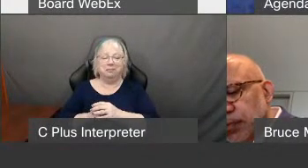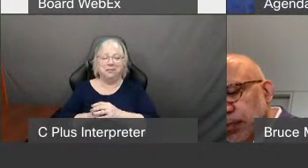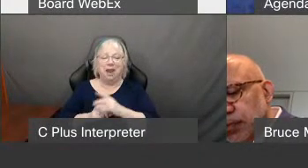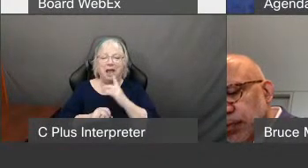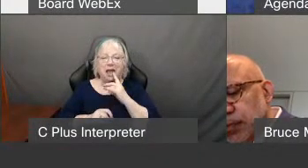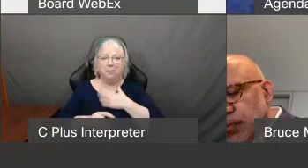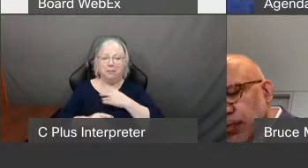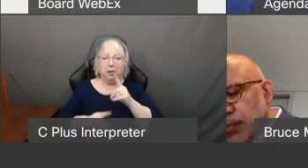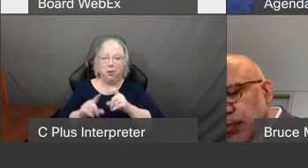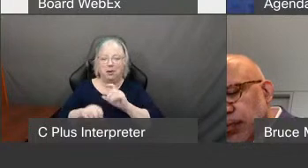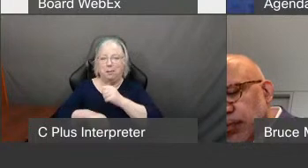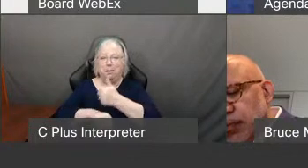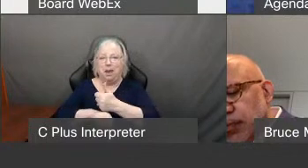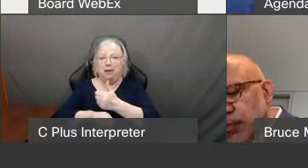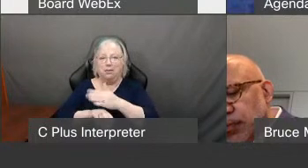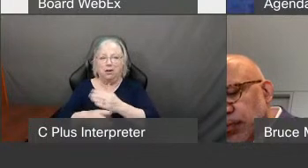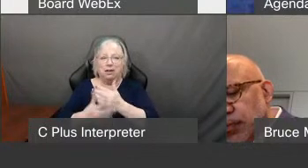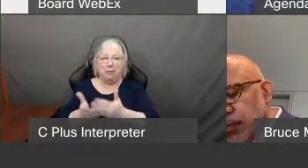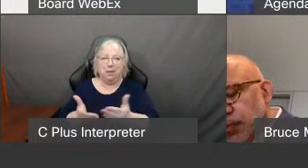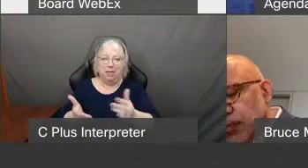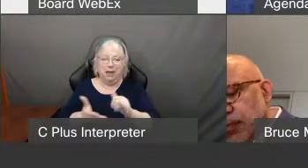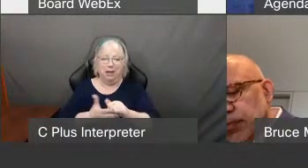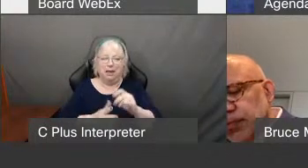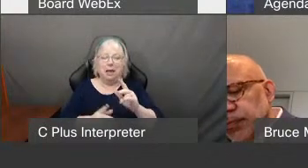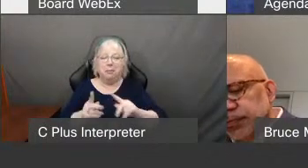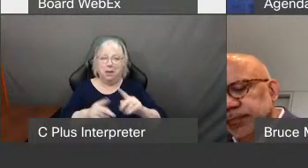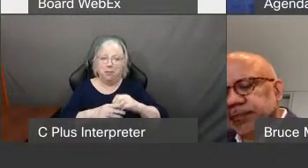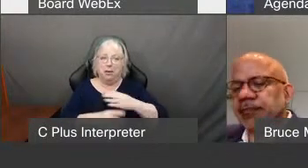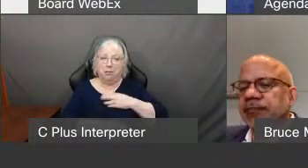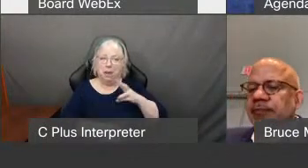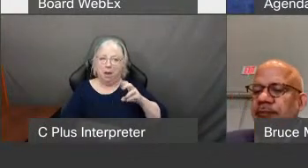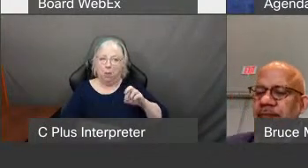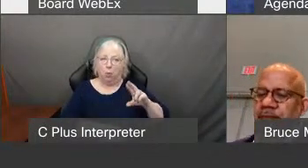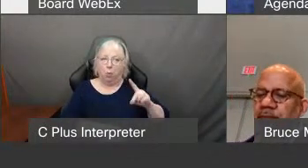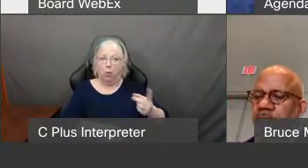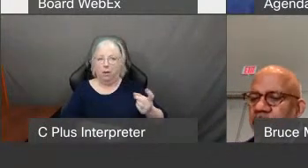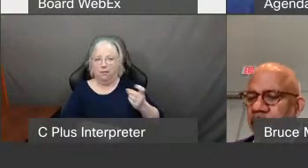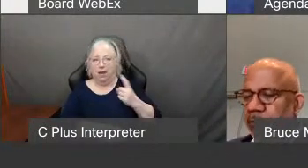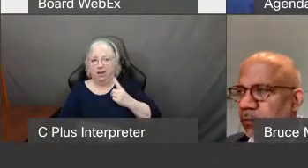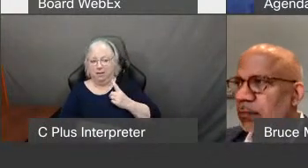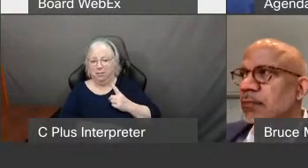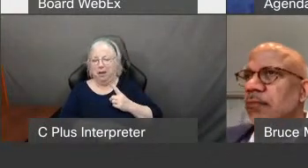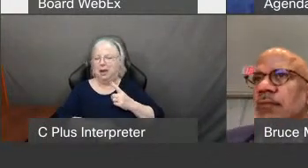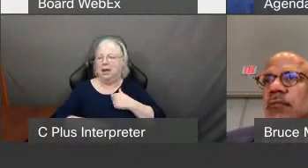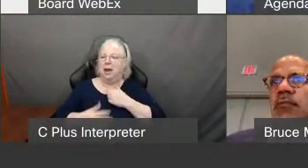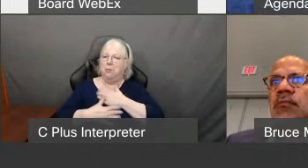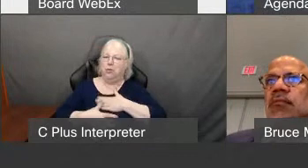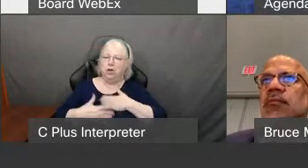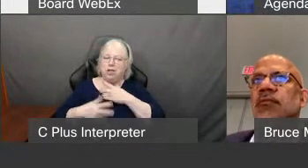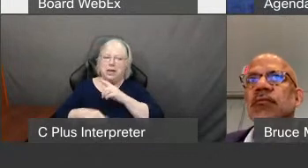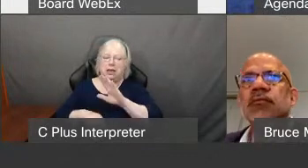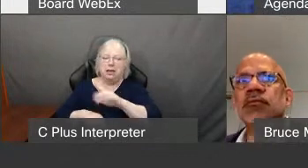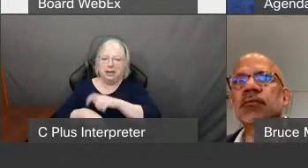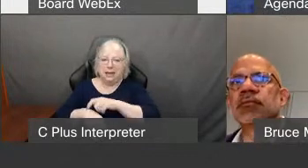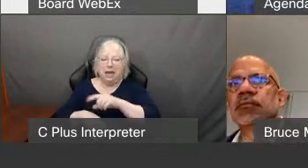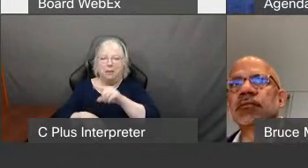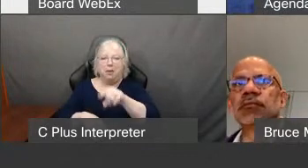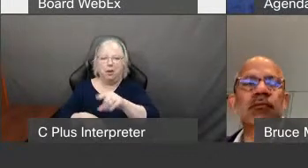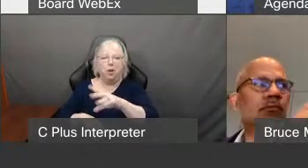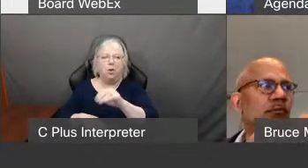based on some of the things that constituents have asked. And I also appreciate the time that you and Manager Moore and I have had